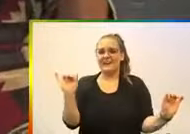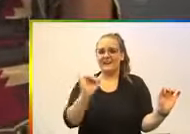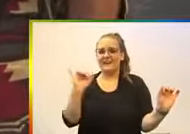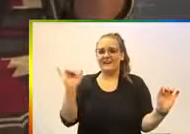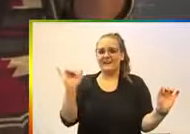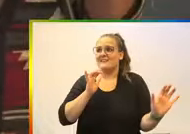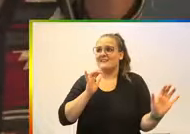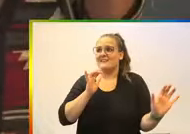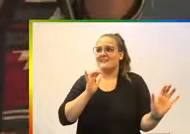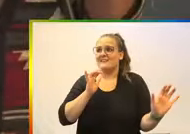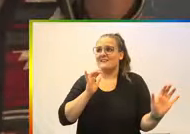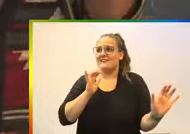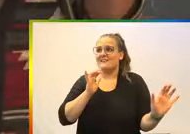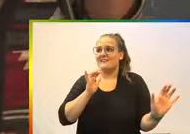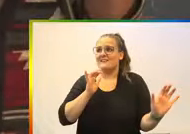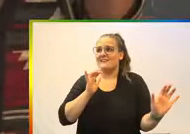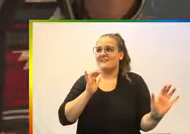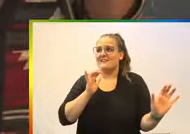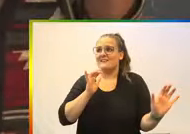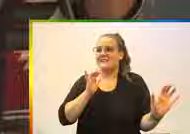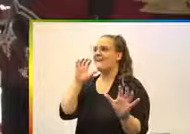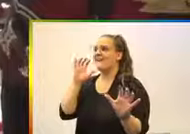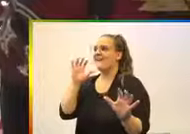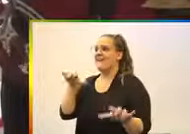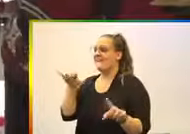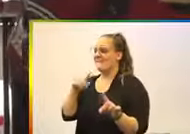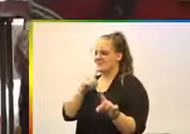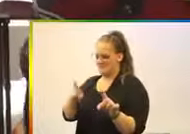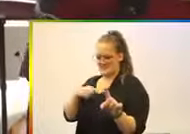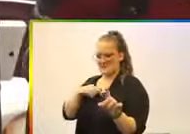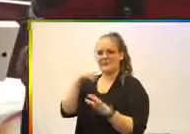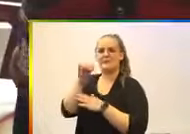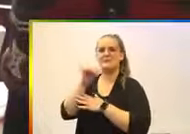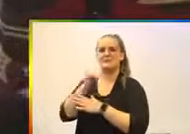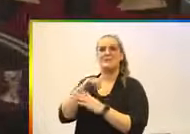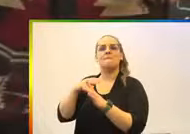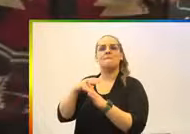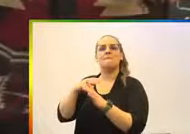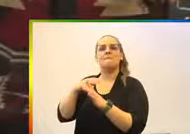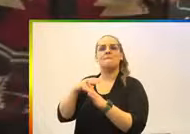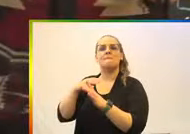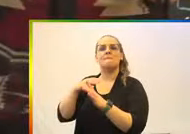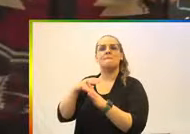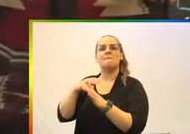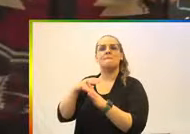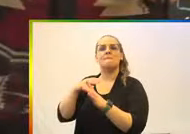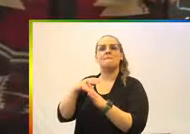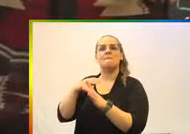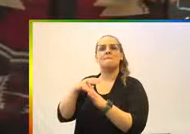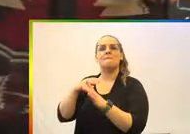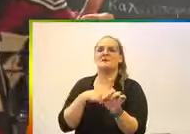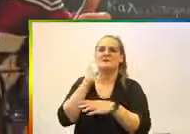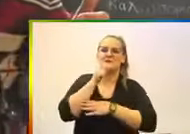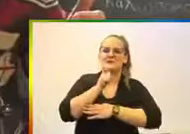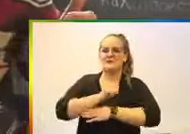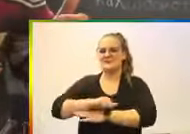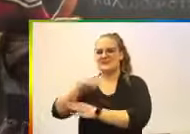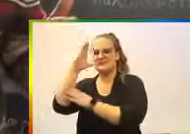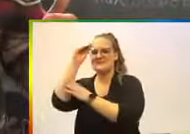the sailing ships of well-dressed girls and boys. And